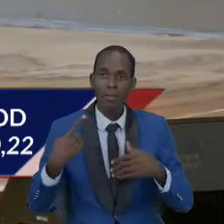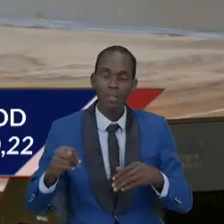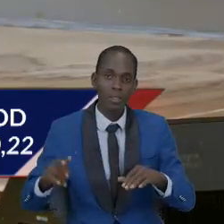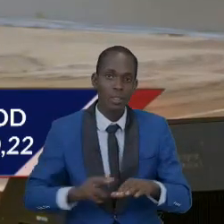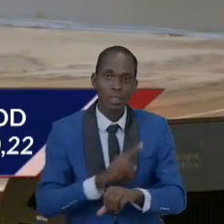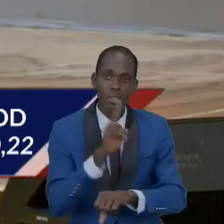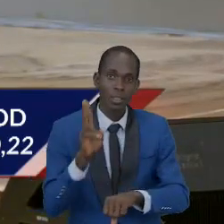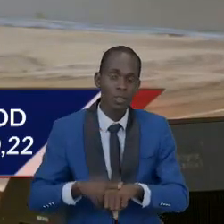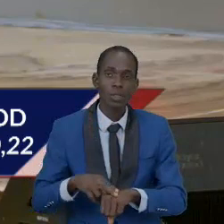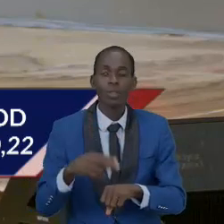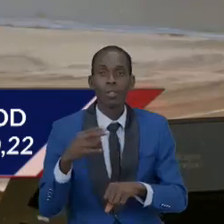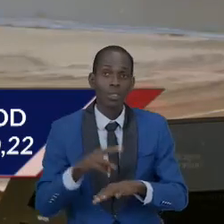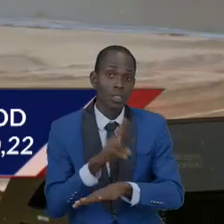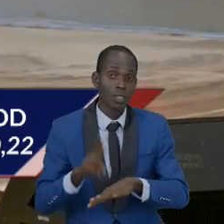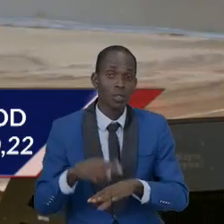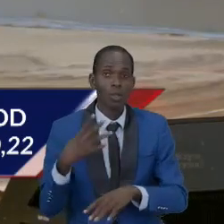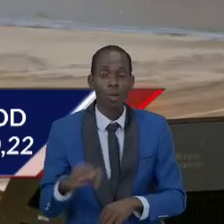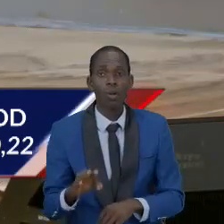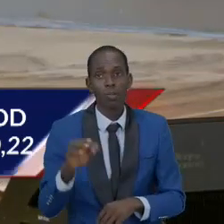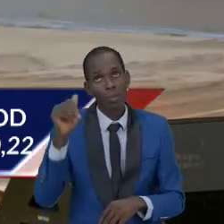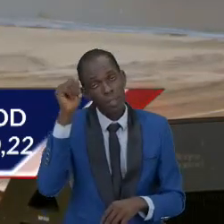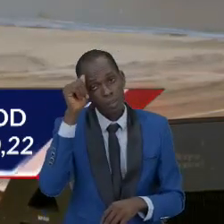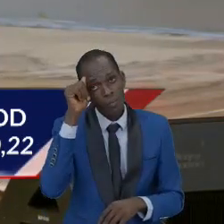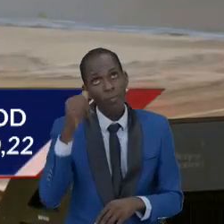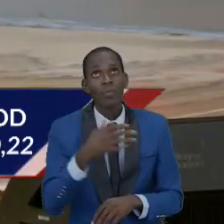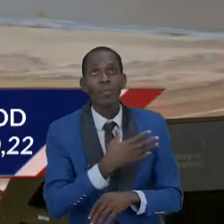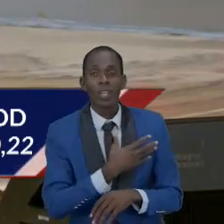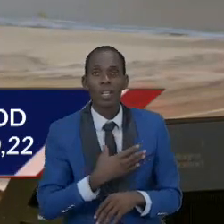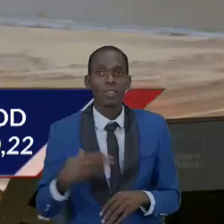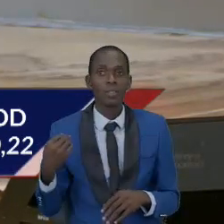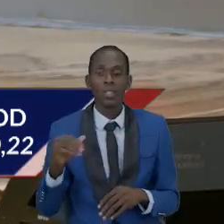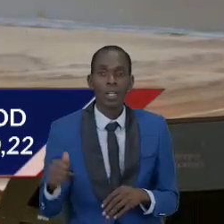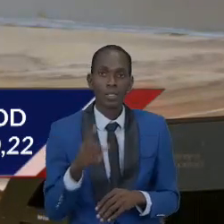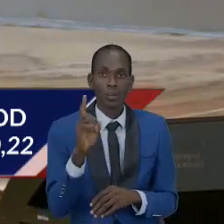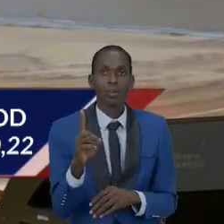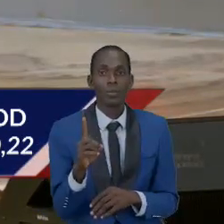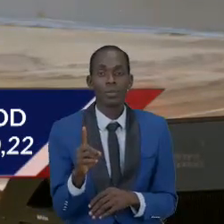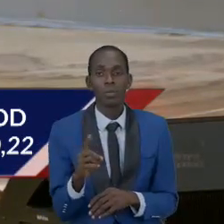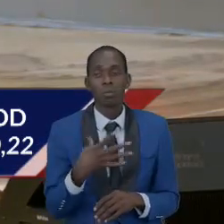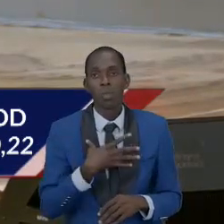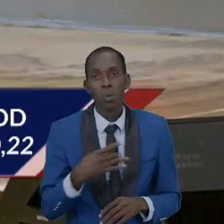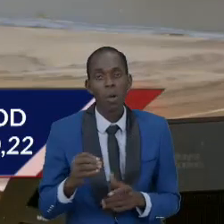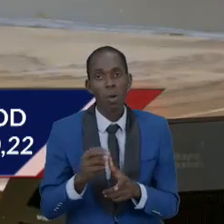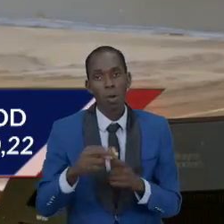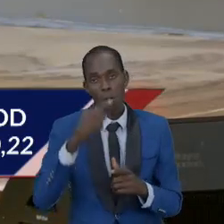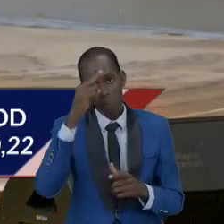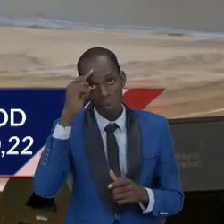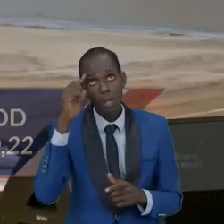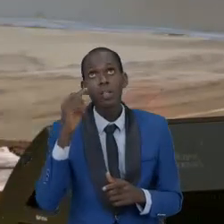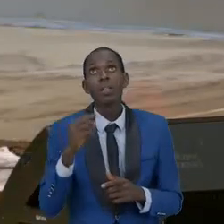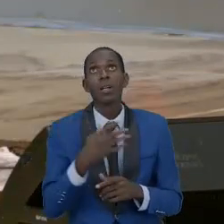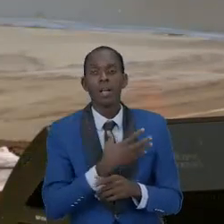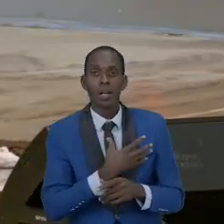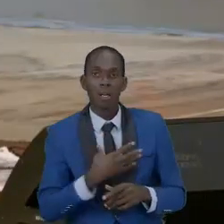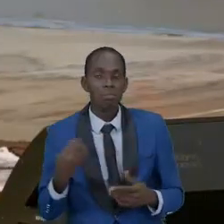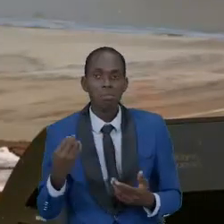Adam, the depravity of Adam, and is born by woman, anyone, white or black or brown or yellow